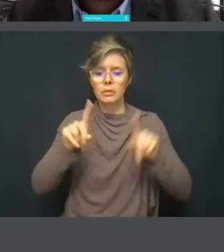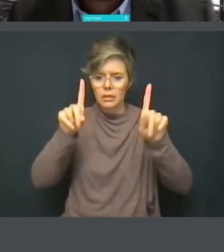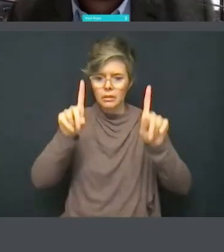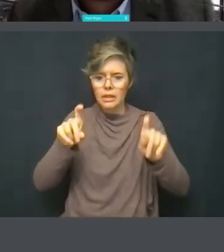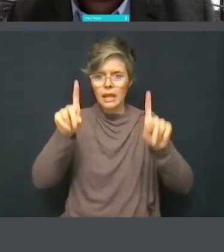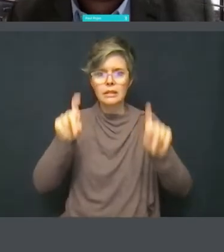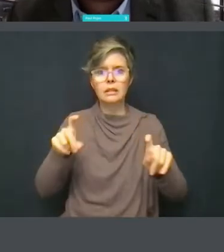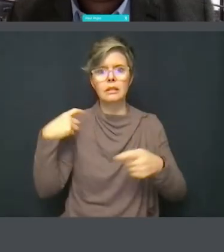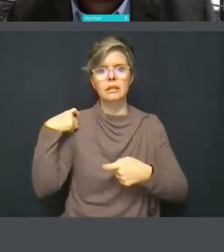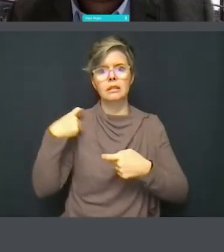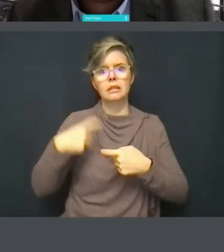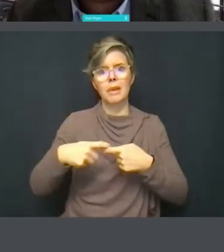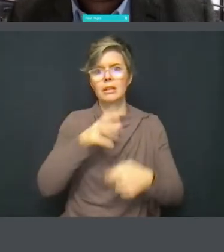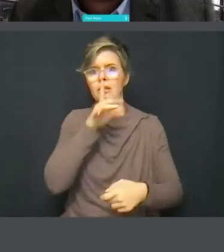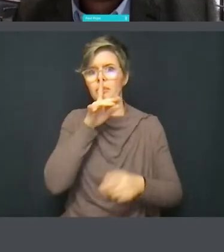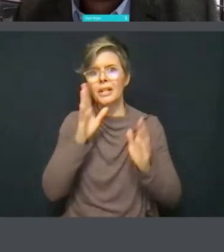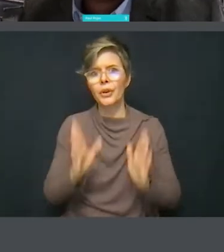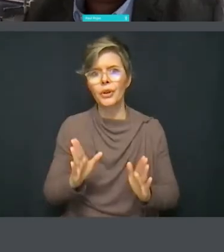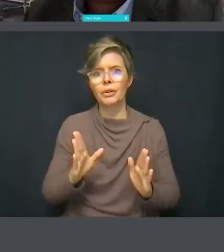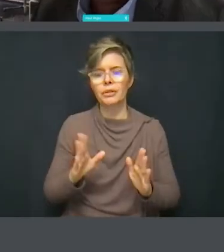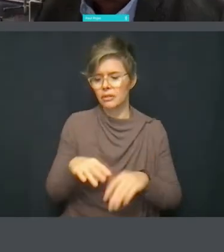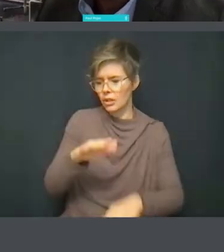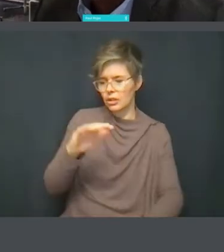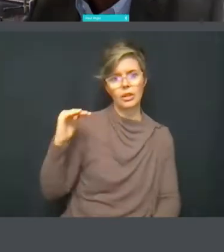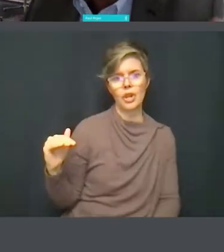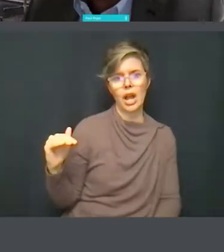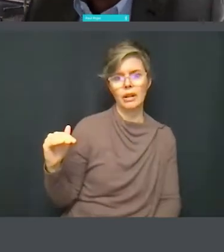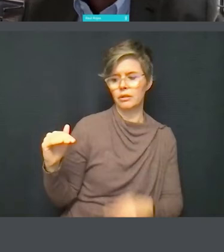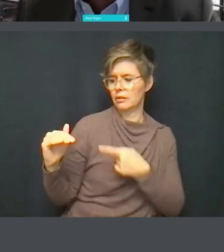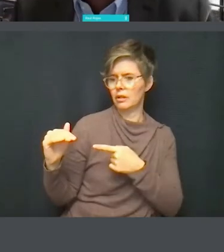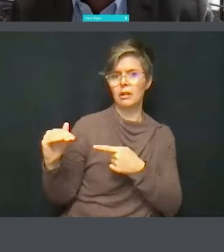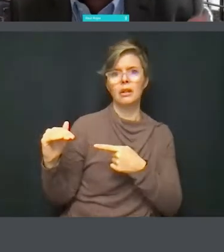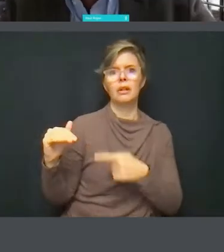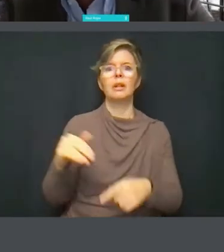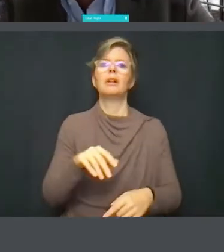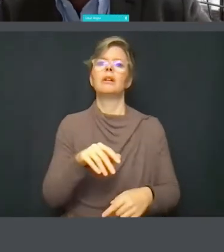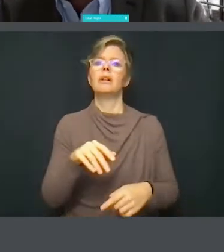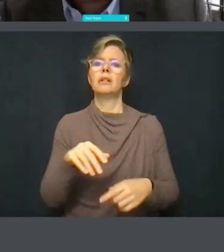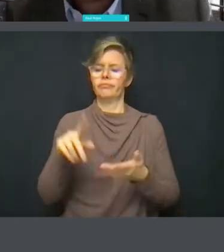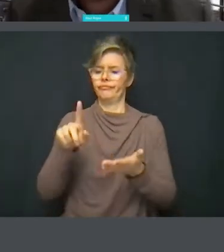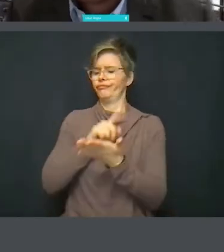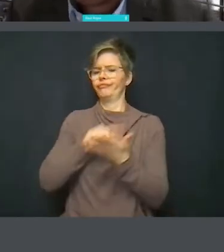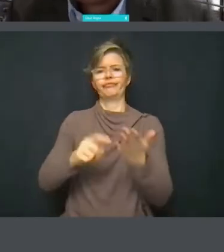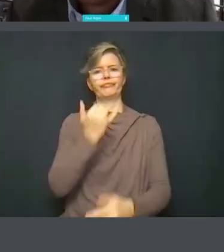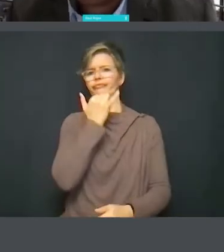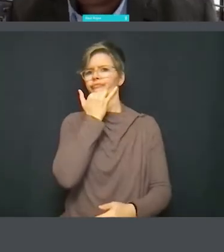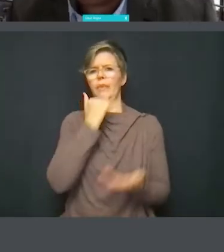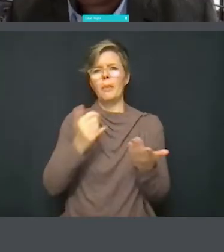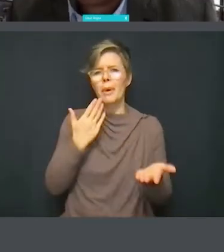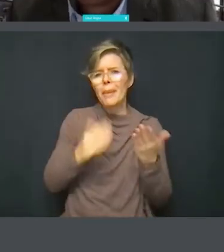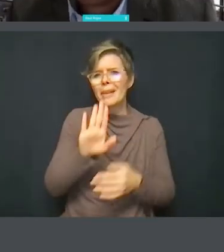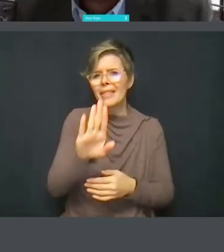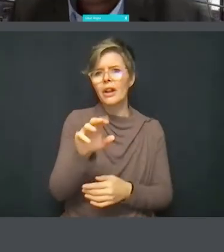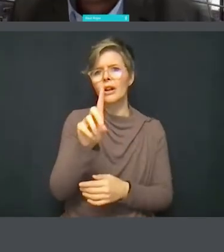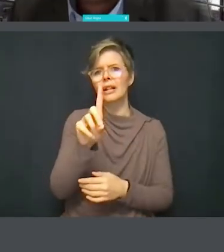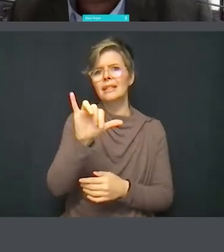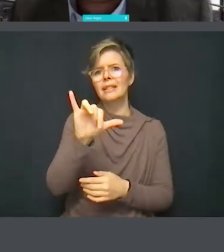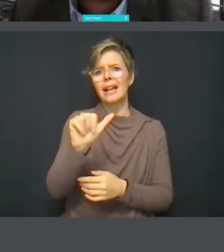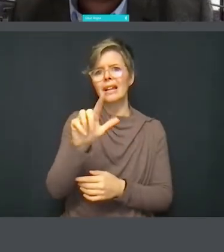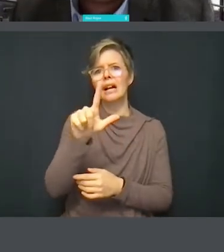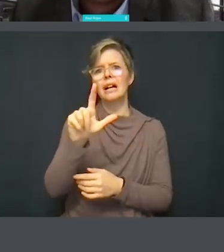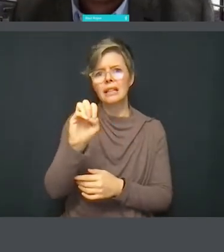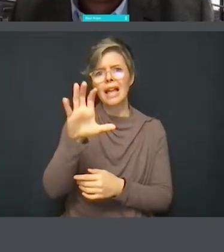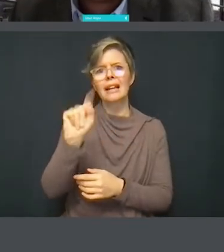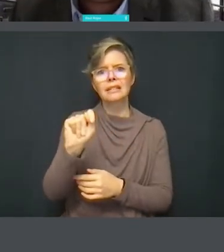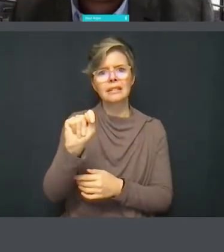sound production, and you might mark this as an error, right? But you need to be aware, what dialect does this kid speak, right? Is this an inland speaker